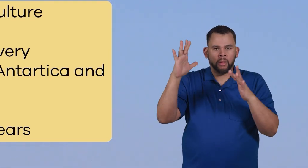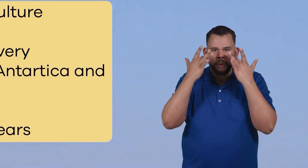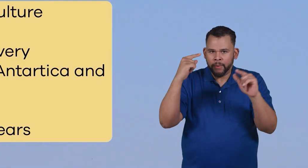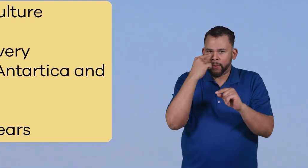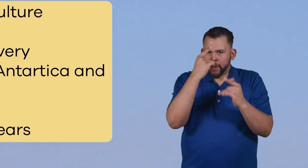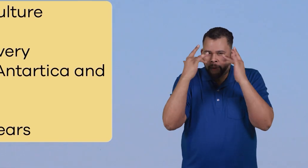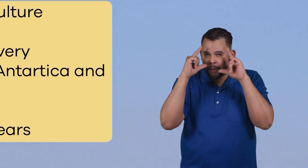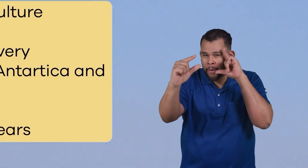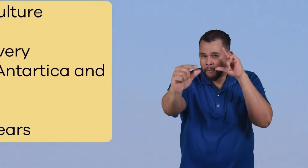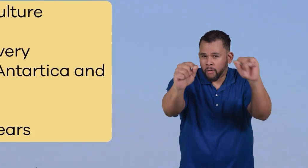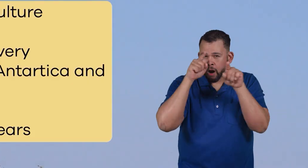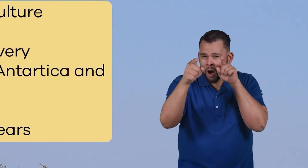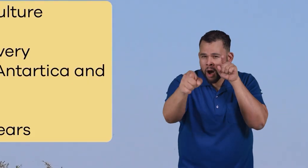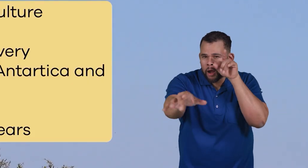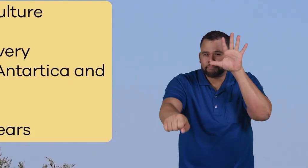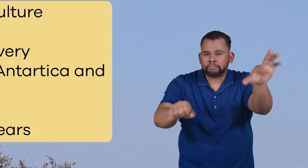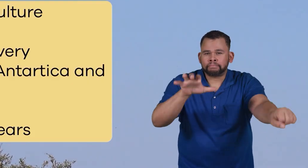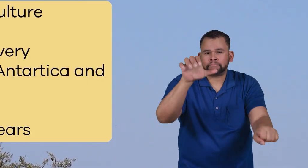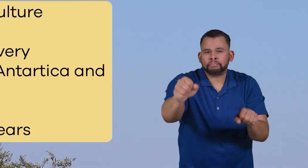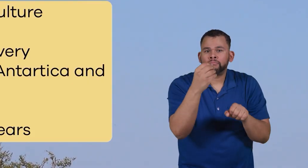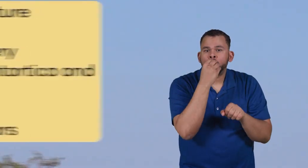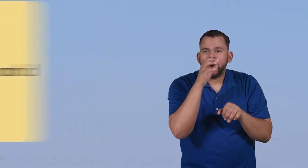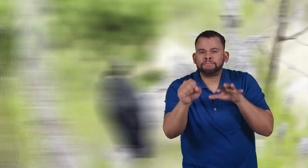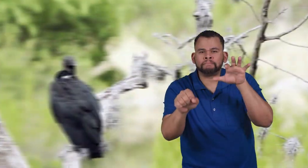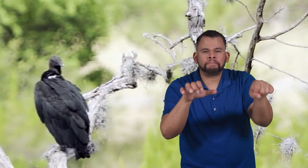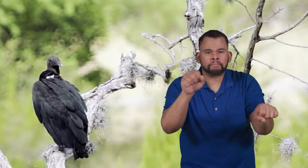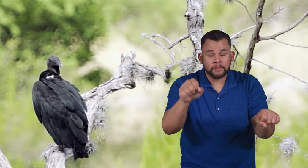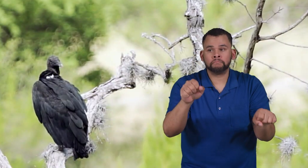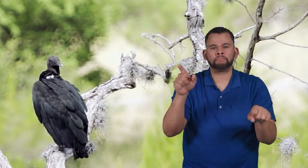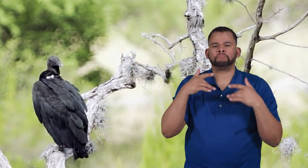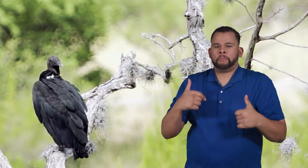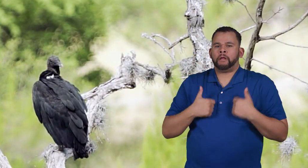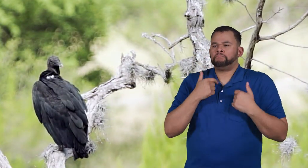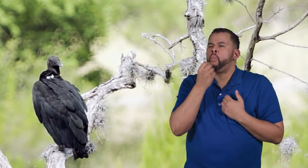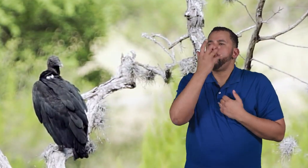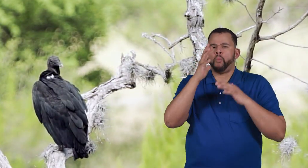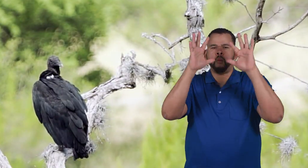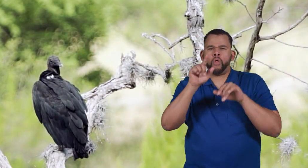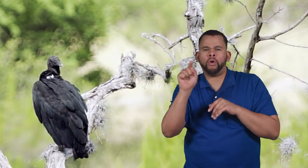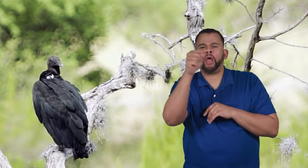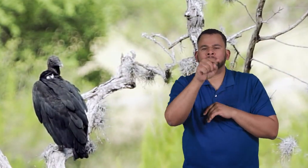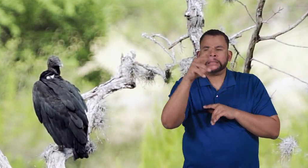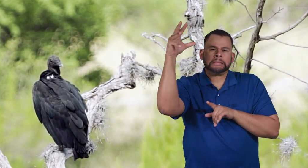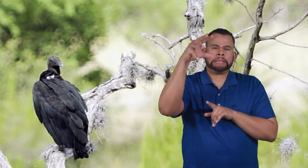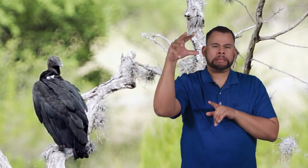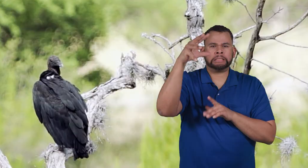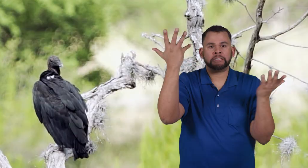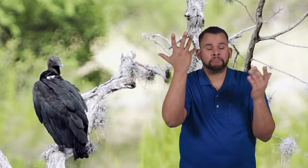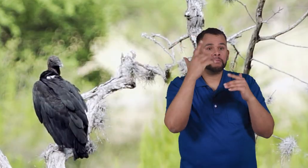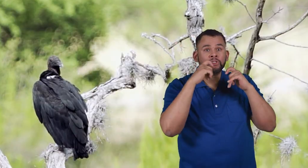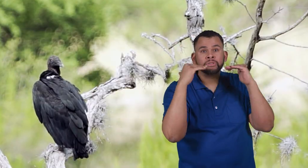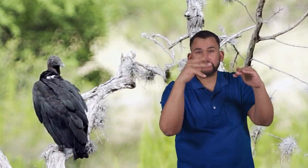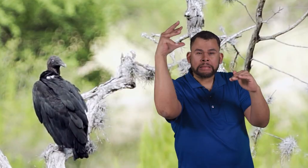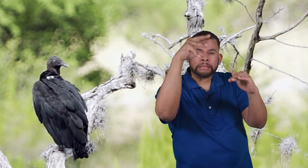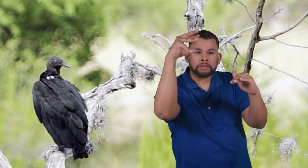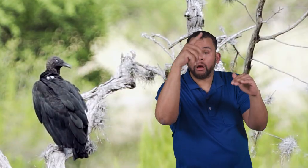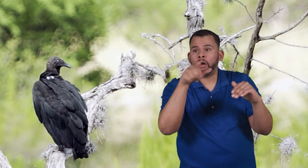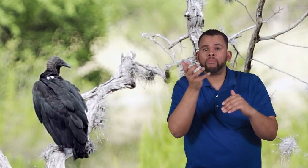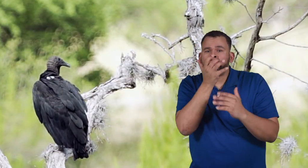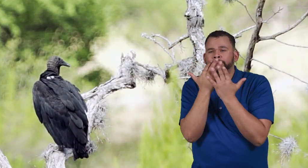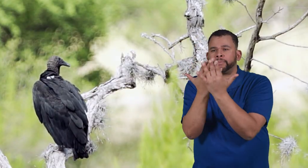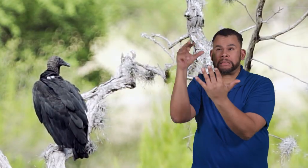sharp eyesight helps them spot food from above. They usually live in warm and sunny places like